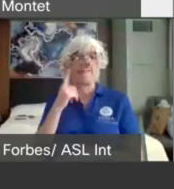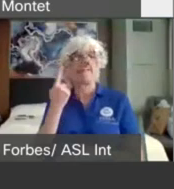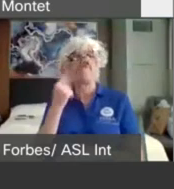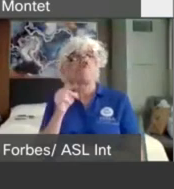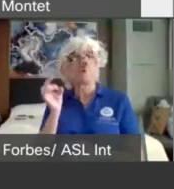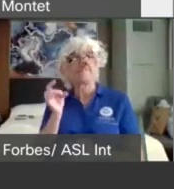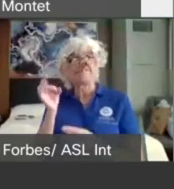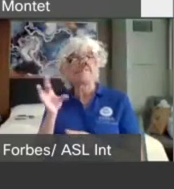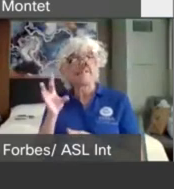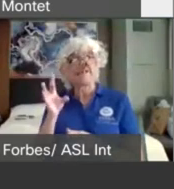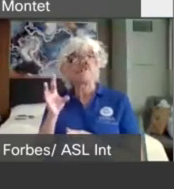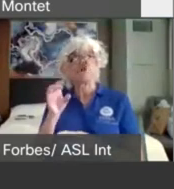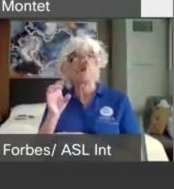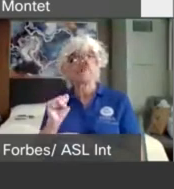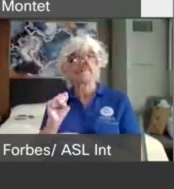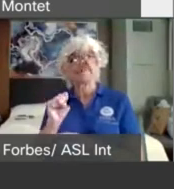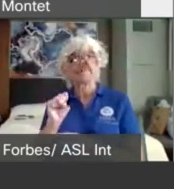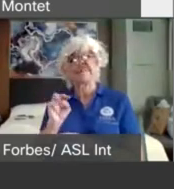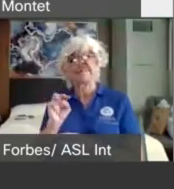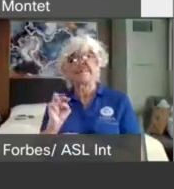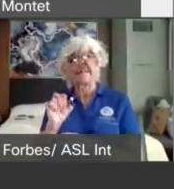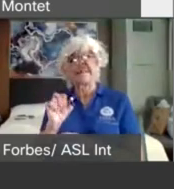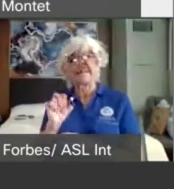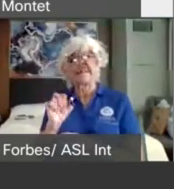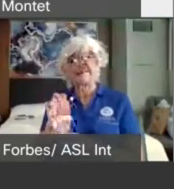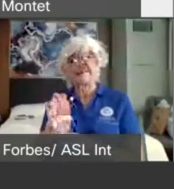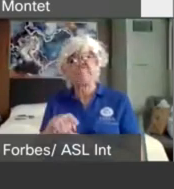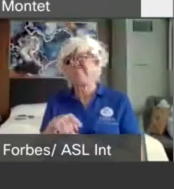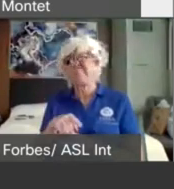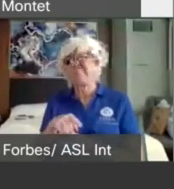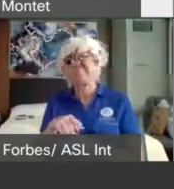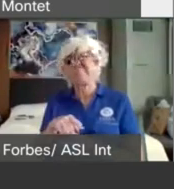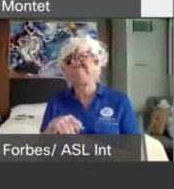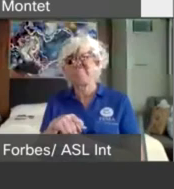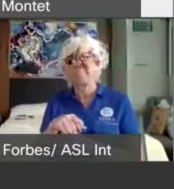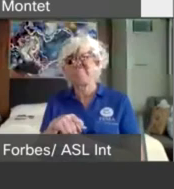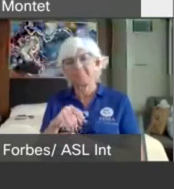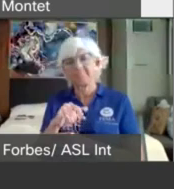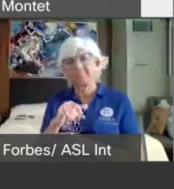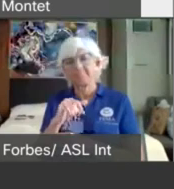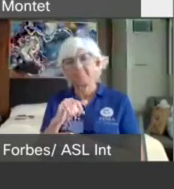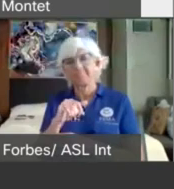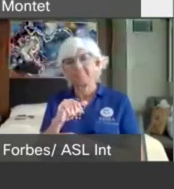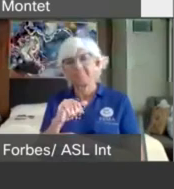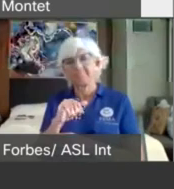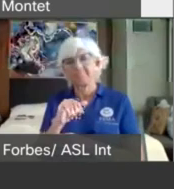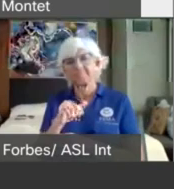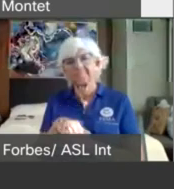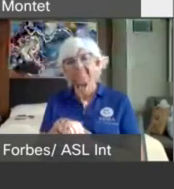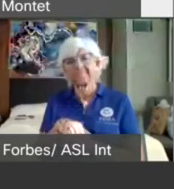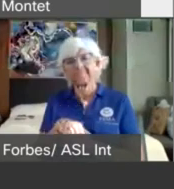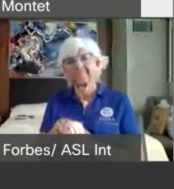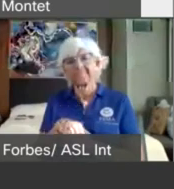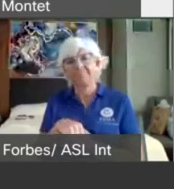don't believe it would count as an expense. So it makes sense that FEMA responded. But I just wasn't sure. Thank you,